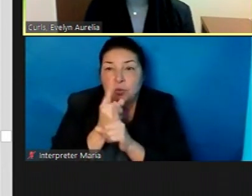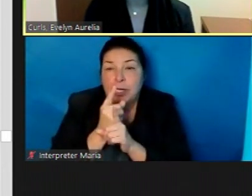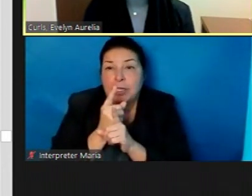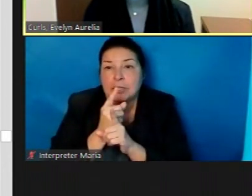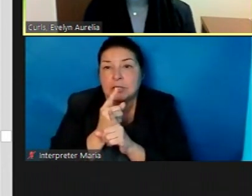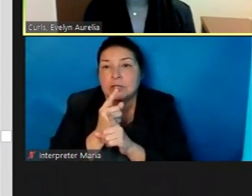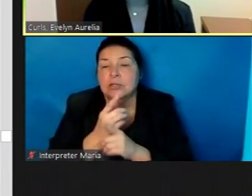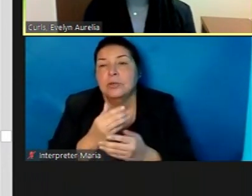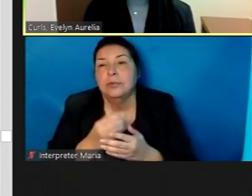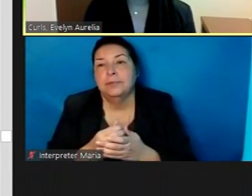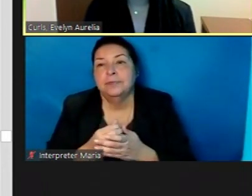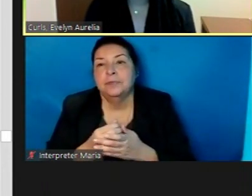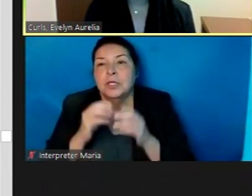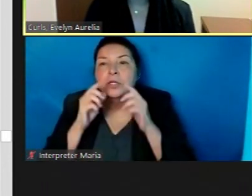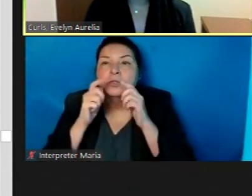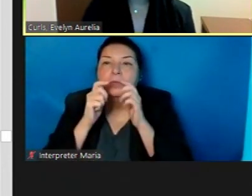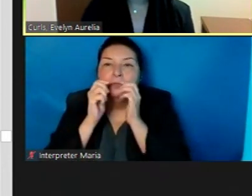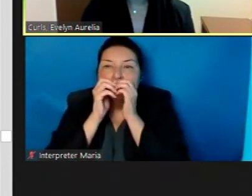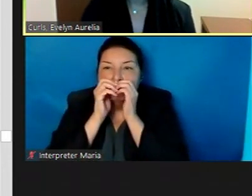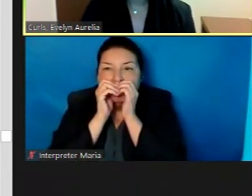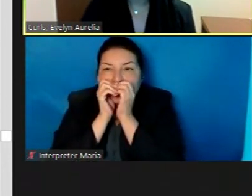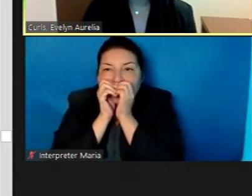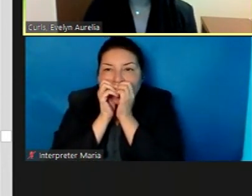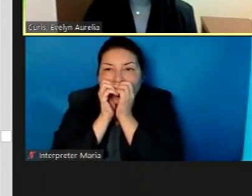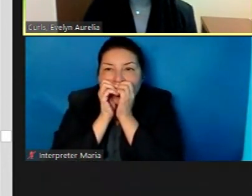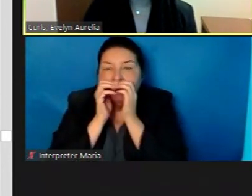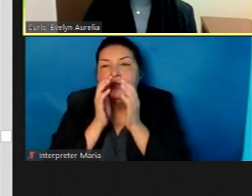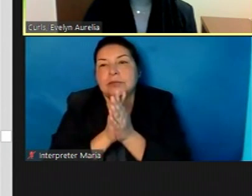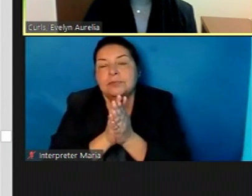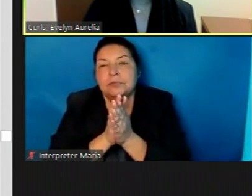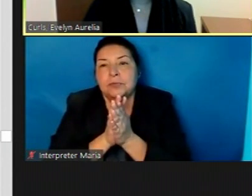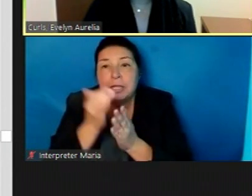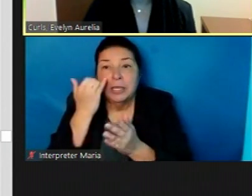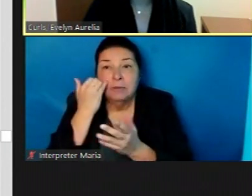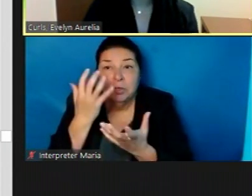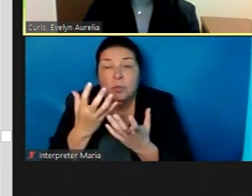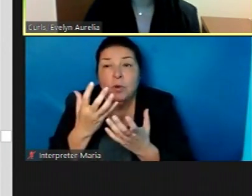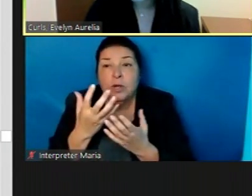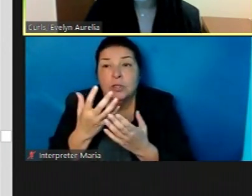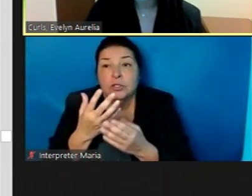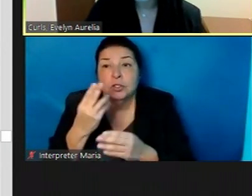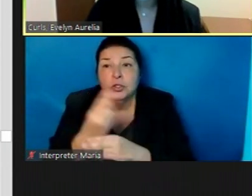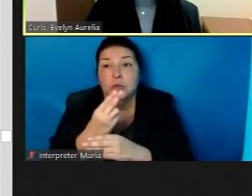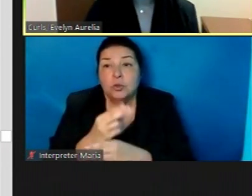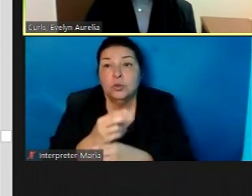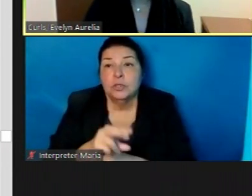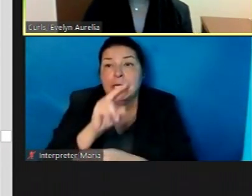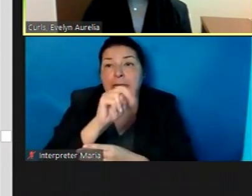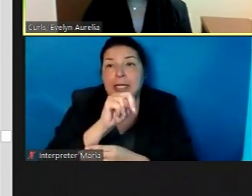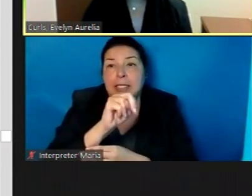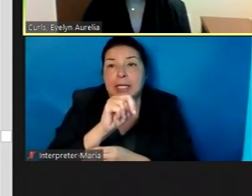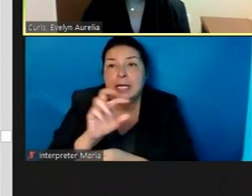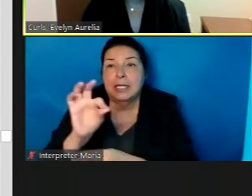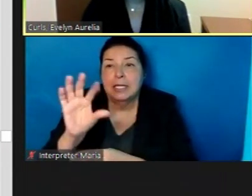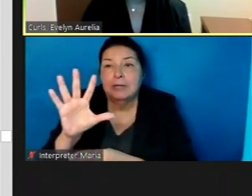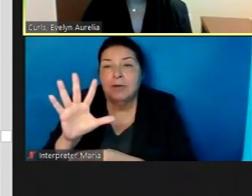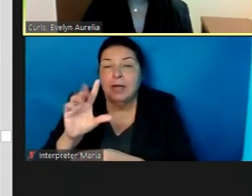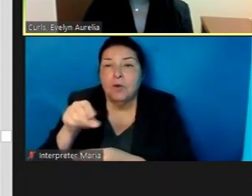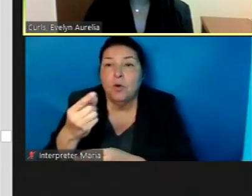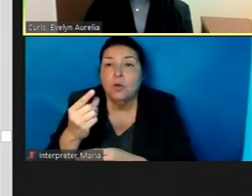surgical masks are important to wear. If you want to wear N95, that's really only necessary for the